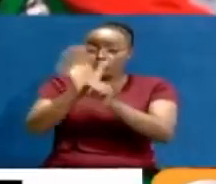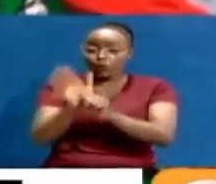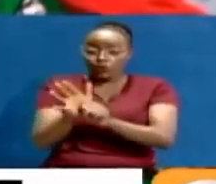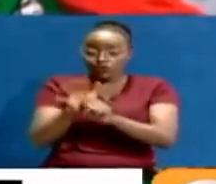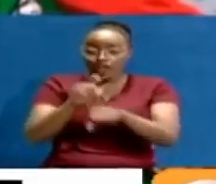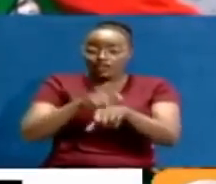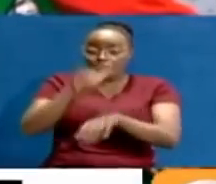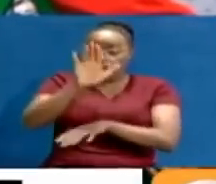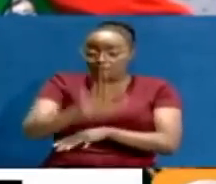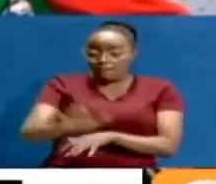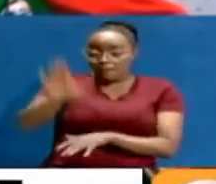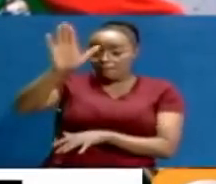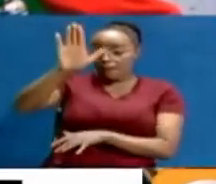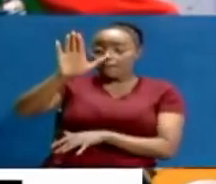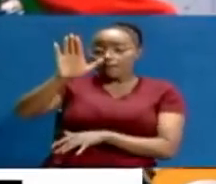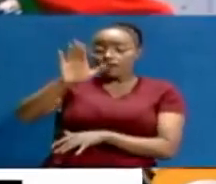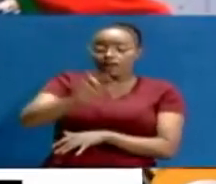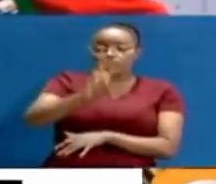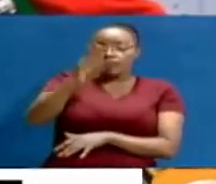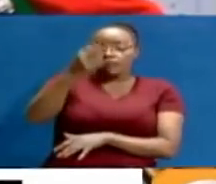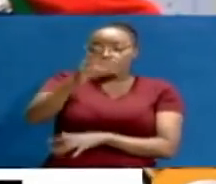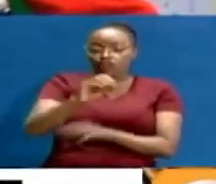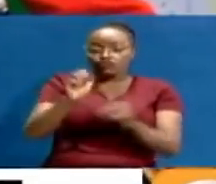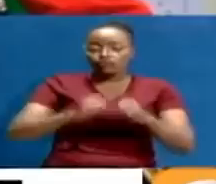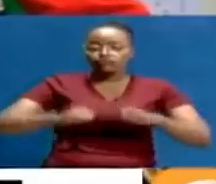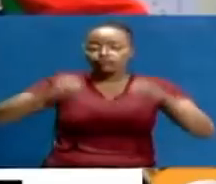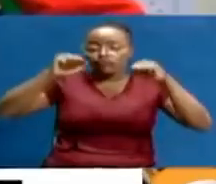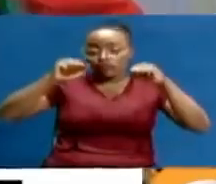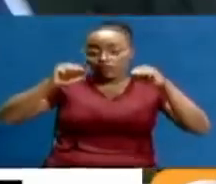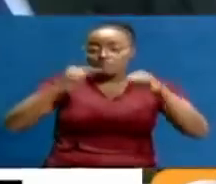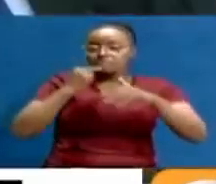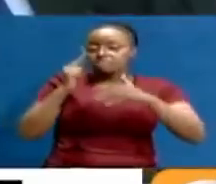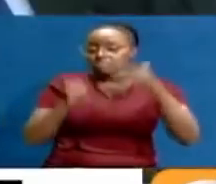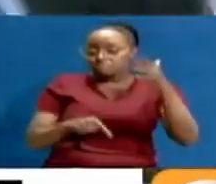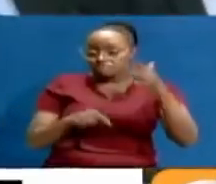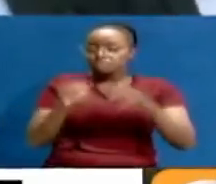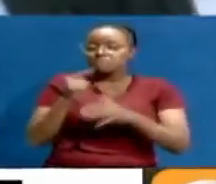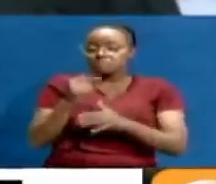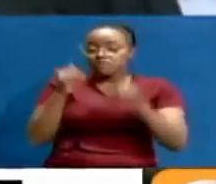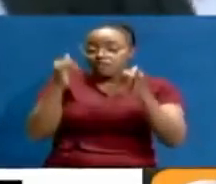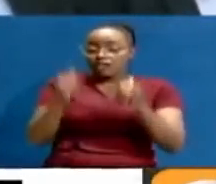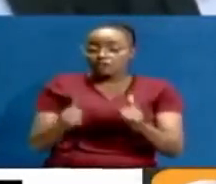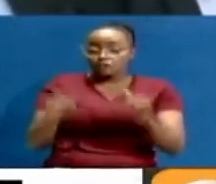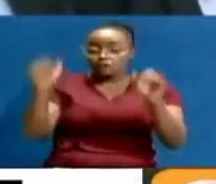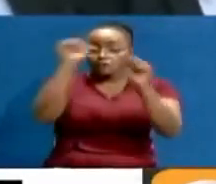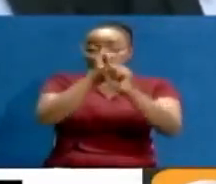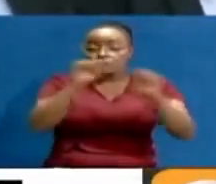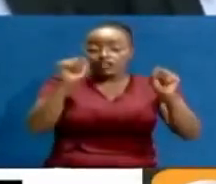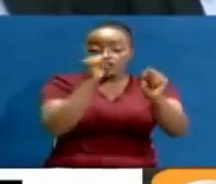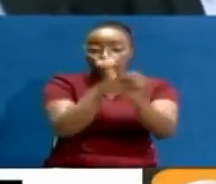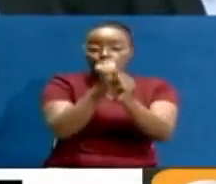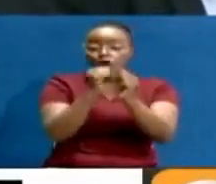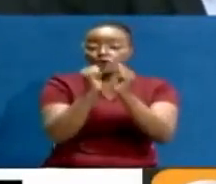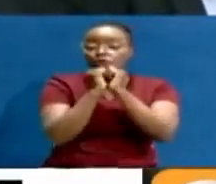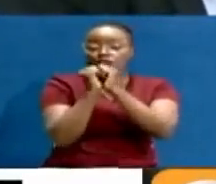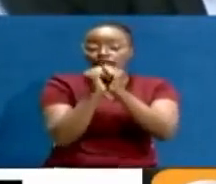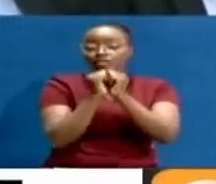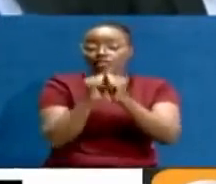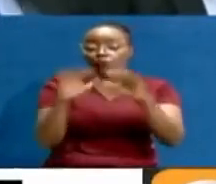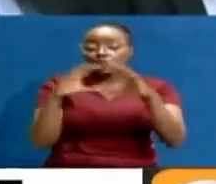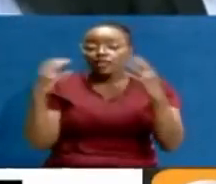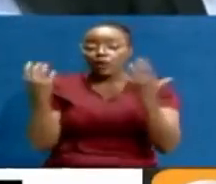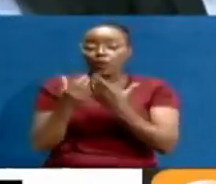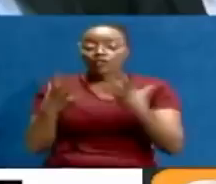her swearing-in, WHO boss Tedros Gabriel Jesus called on the new head of state to work with the World Health